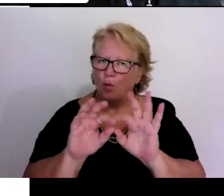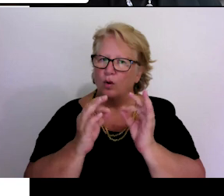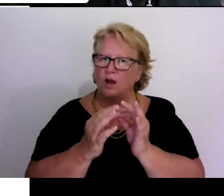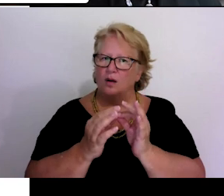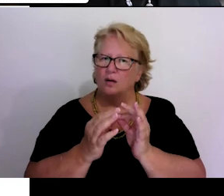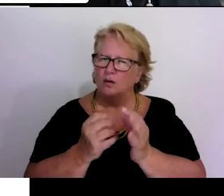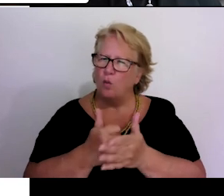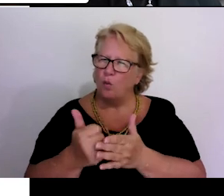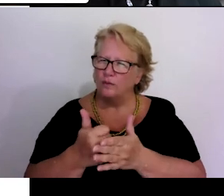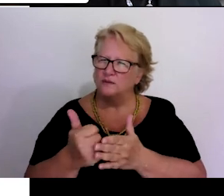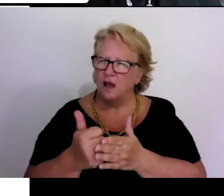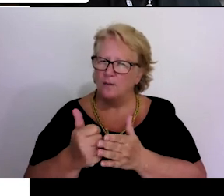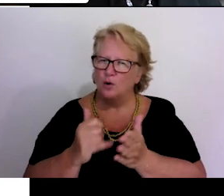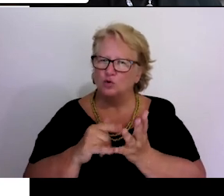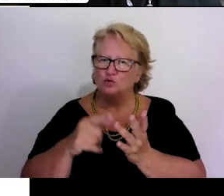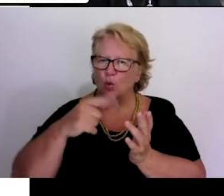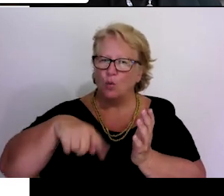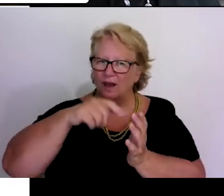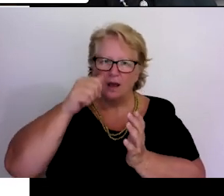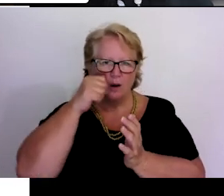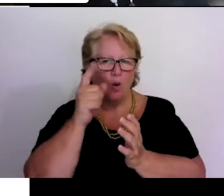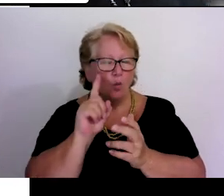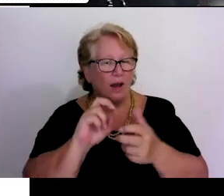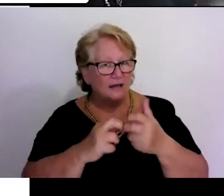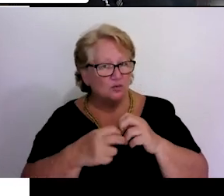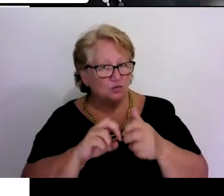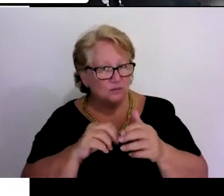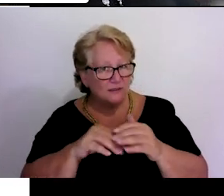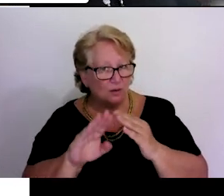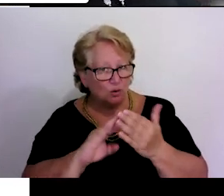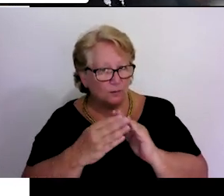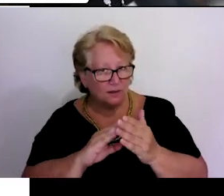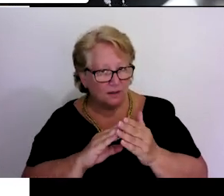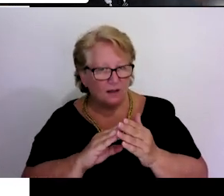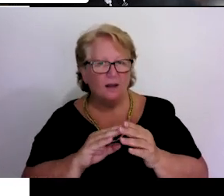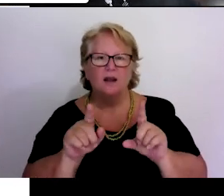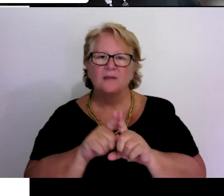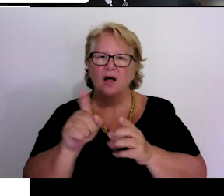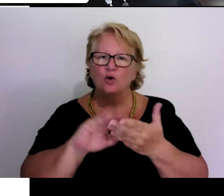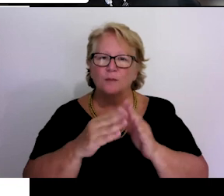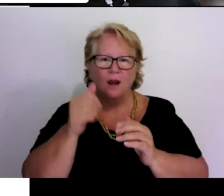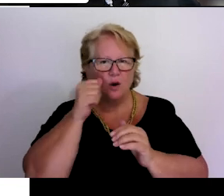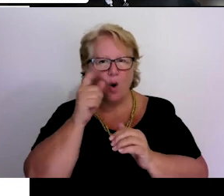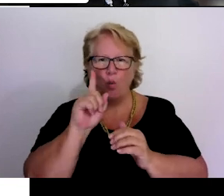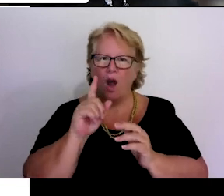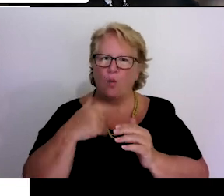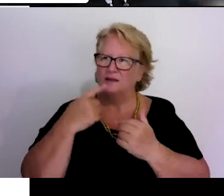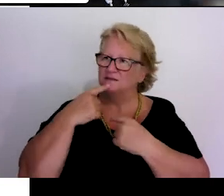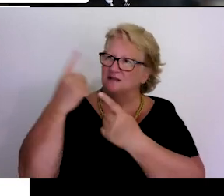the time so that we know what the issues in the community are and the community knows what advice we are giving the